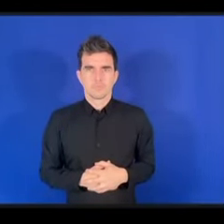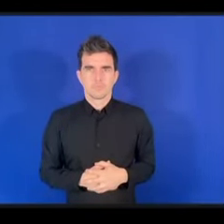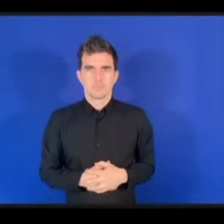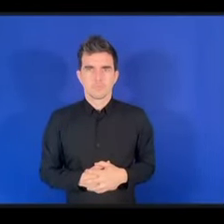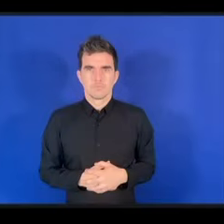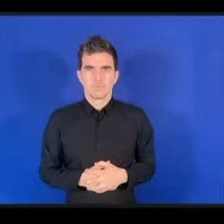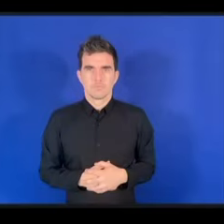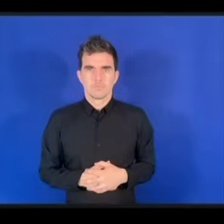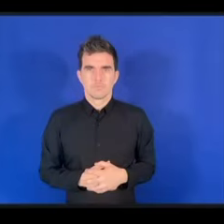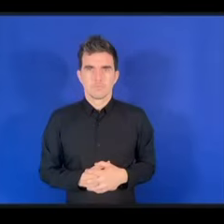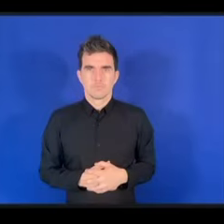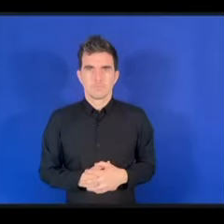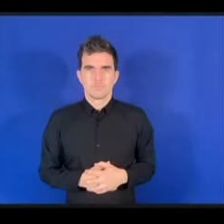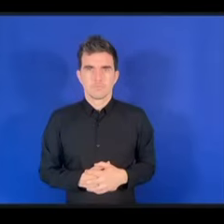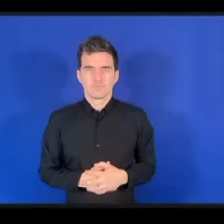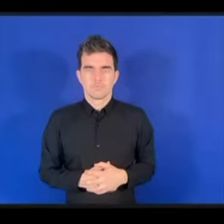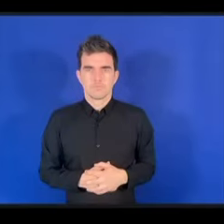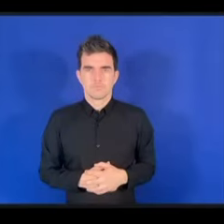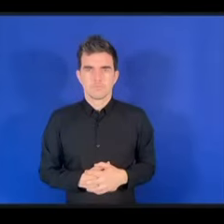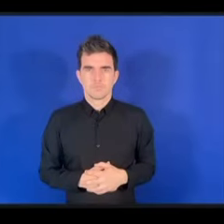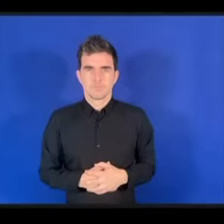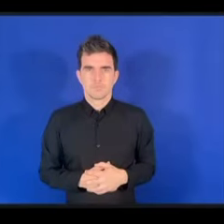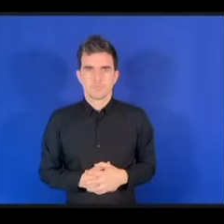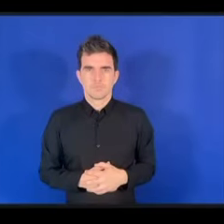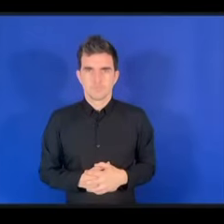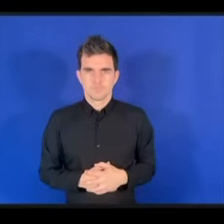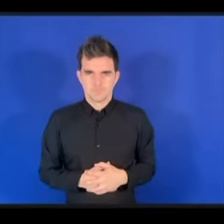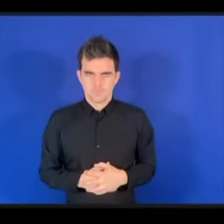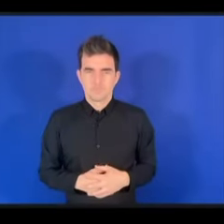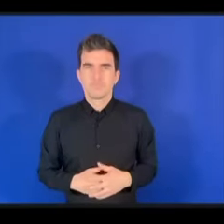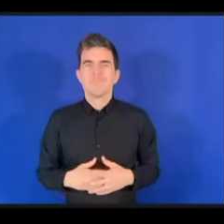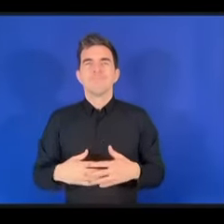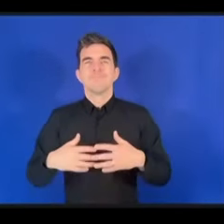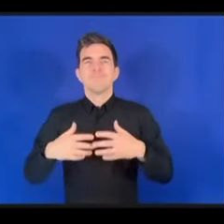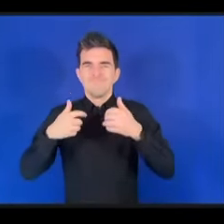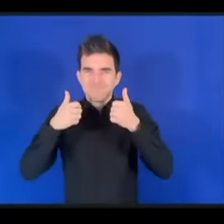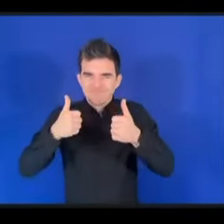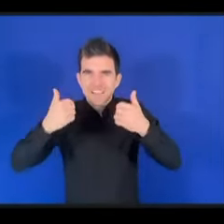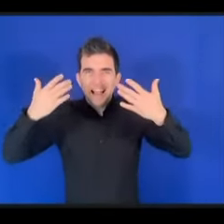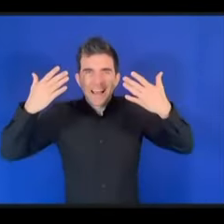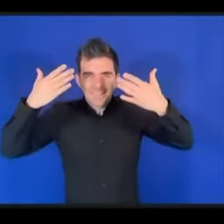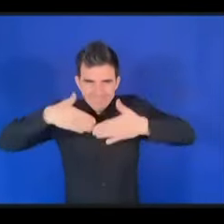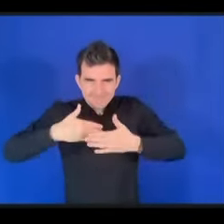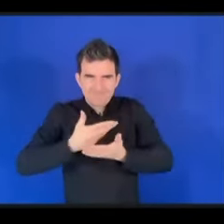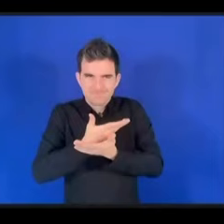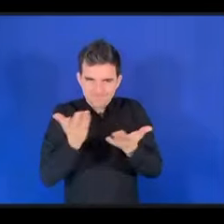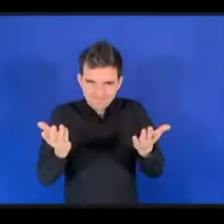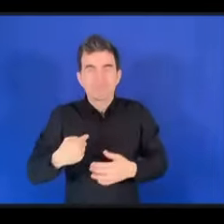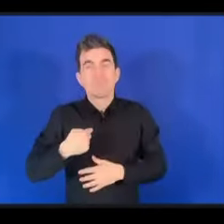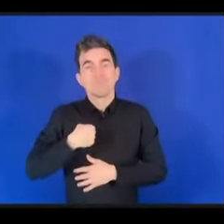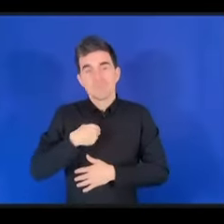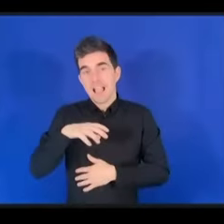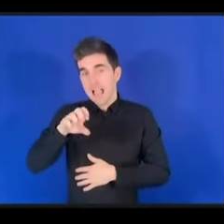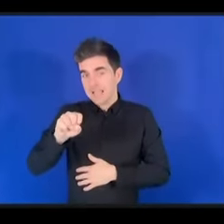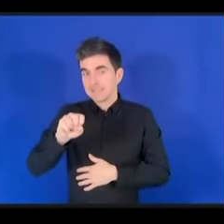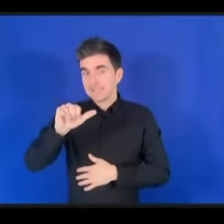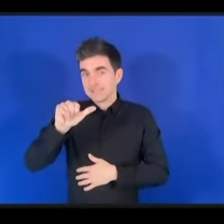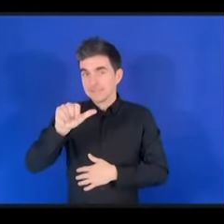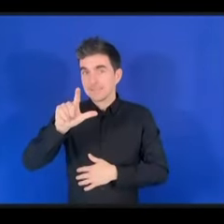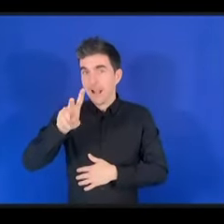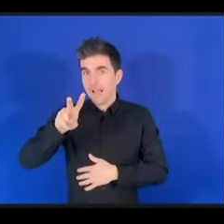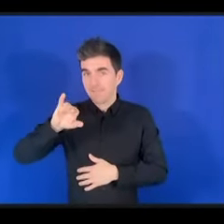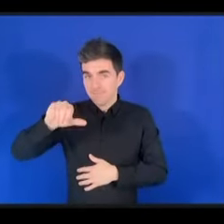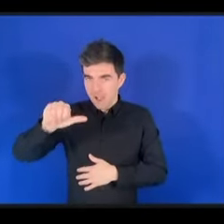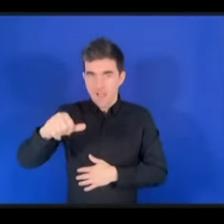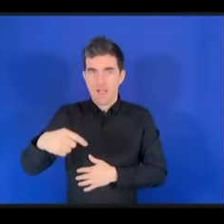Good evening. My name is Sylvia Cadena, and I'm the Acting CEO of the AP NIC Foundation. I am honored to be speaking to you today